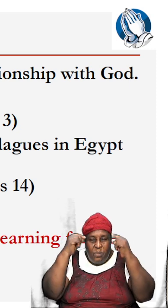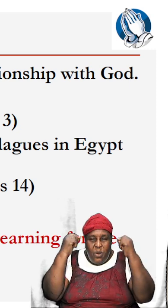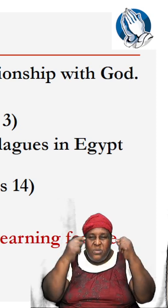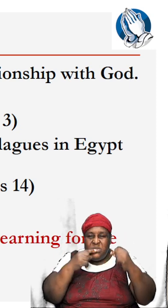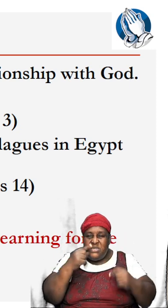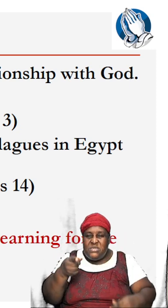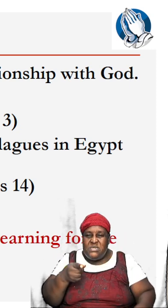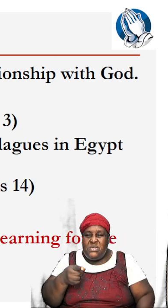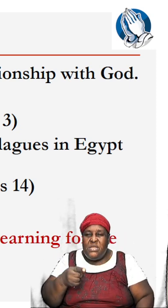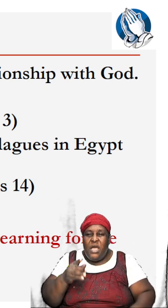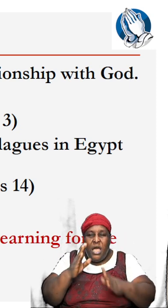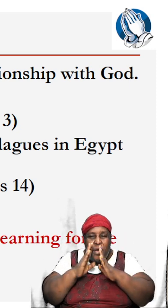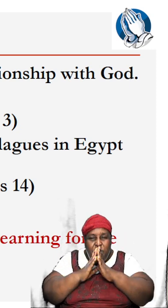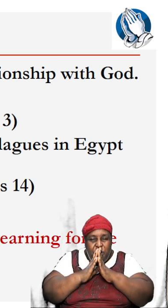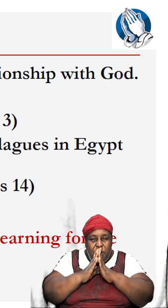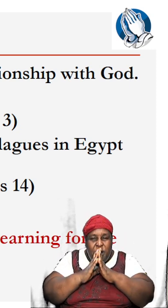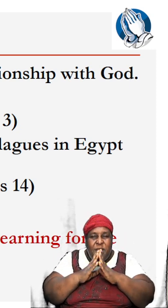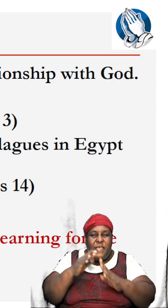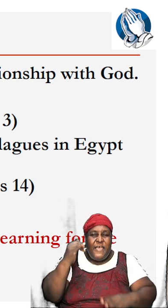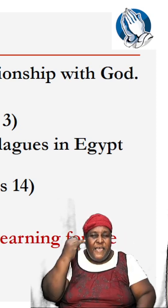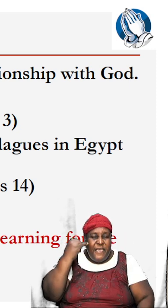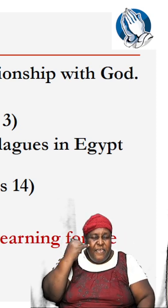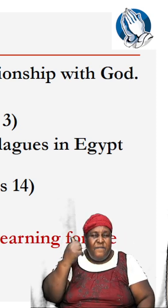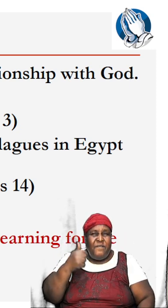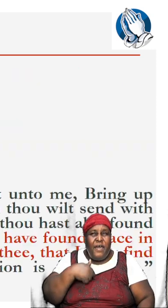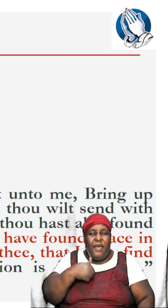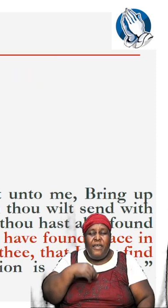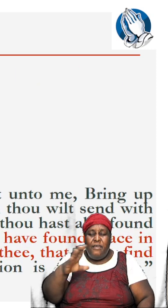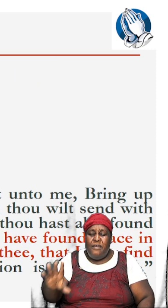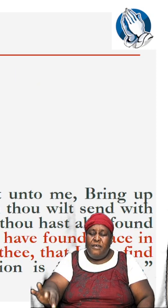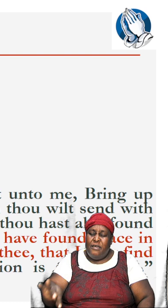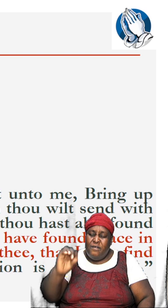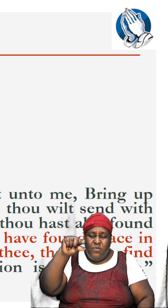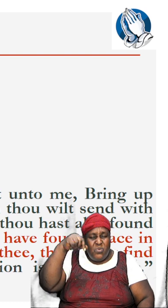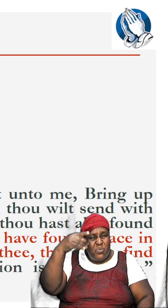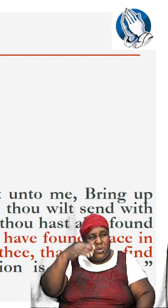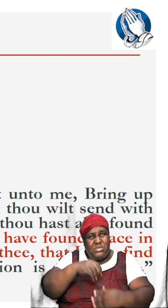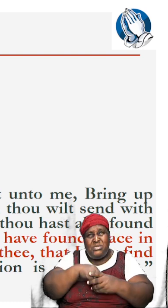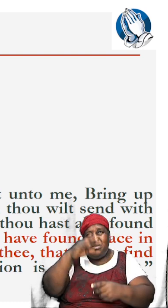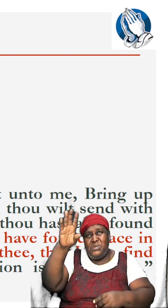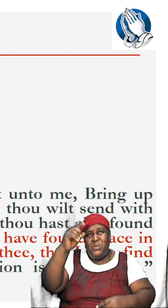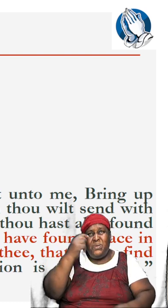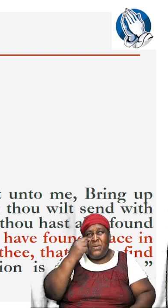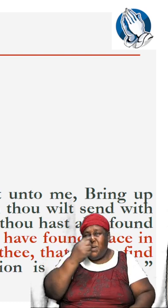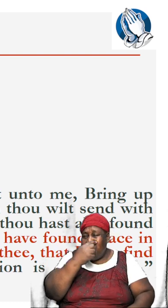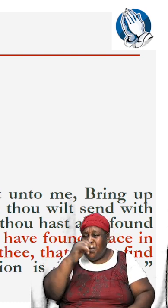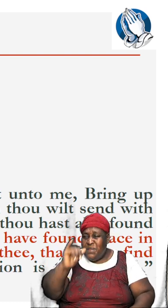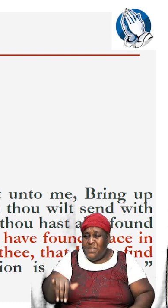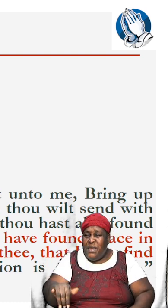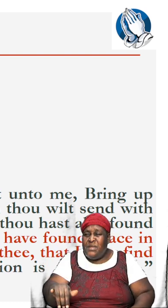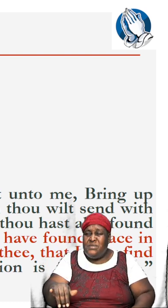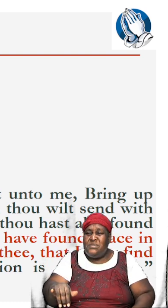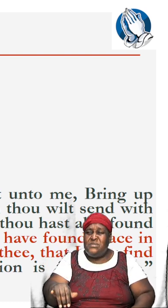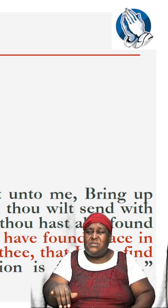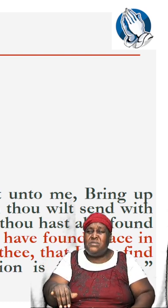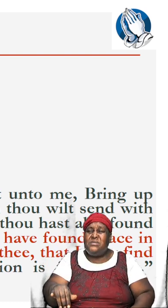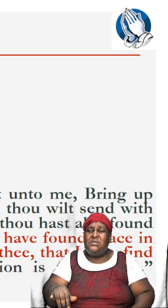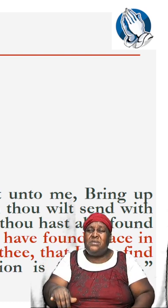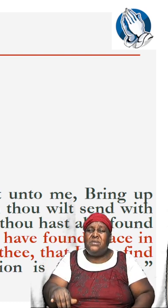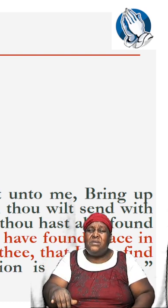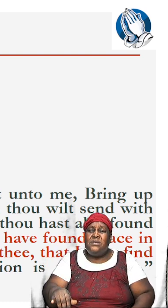"Now therefore I pray thee, if I have found grace in thy sight, show me now thy way." He said, "That I may